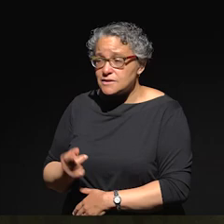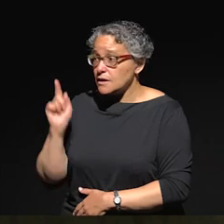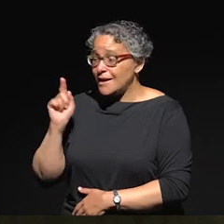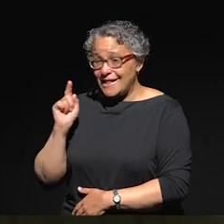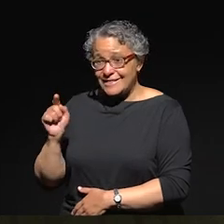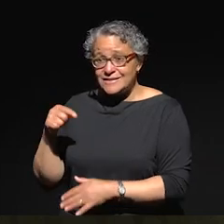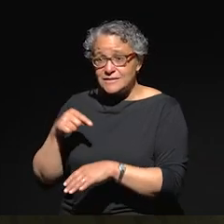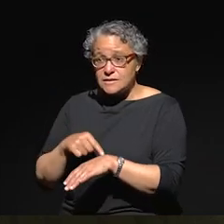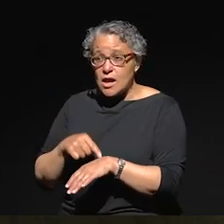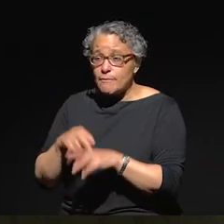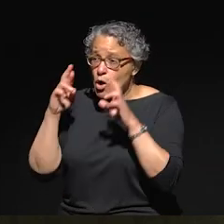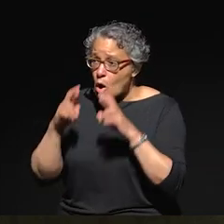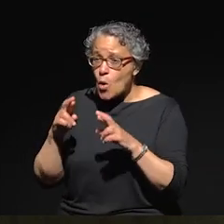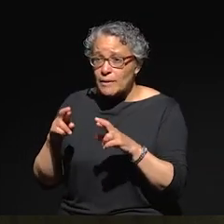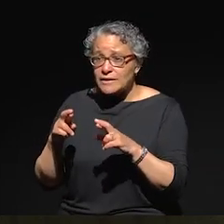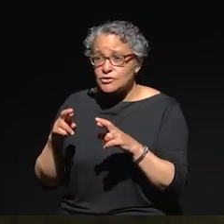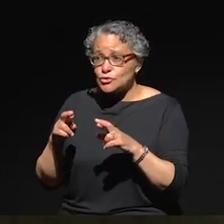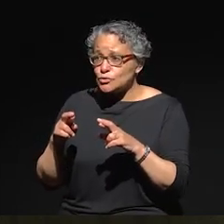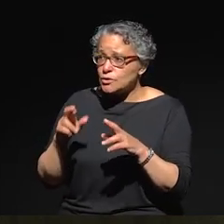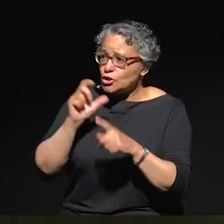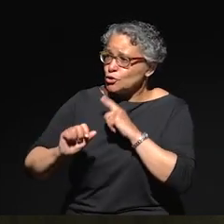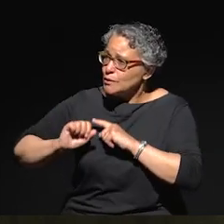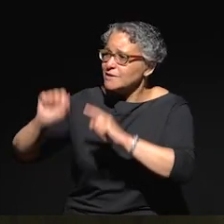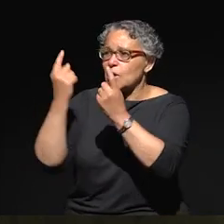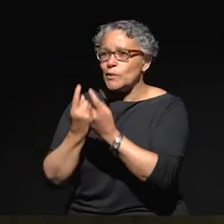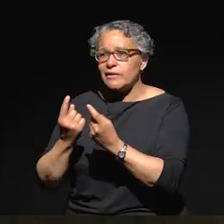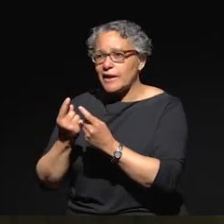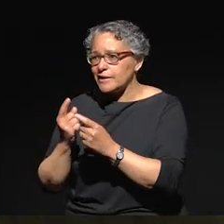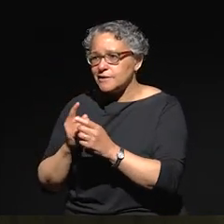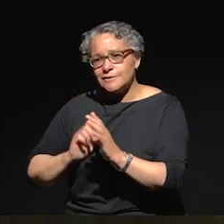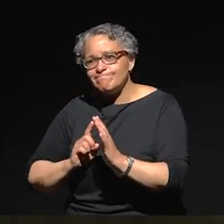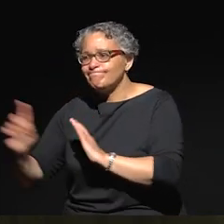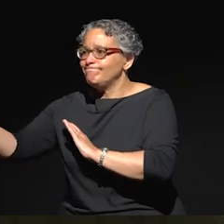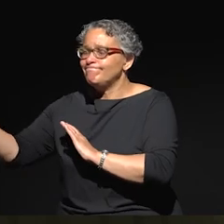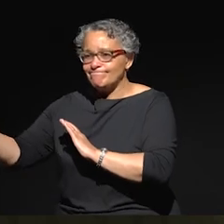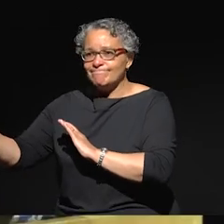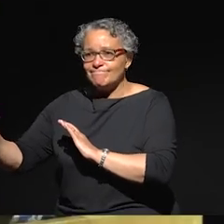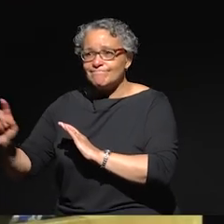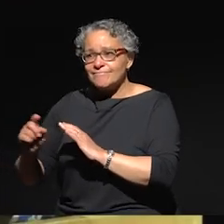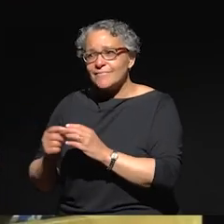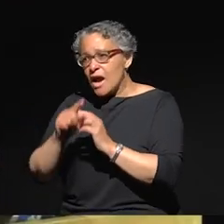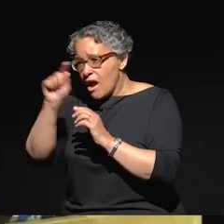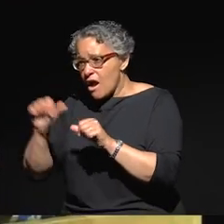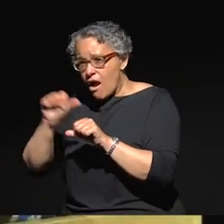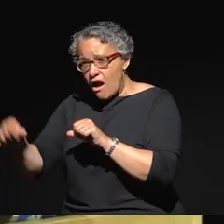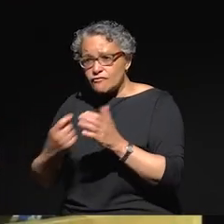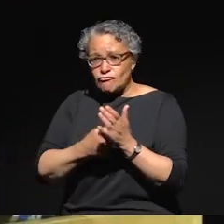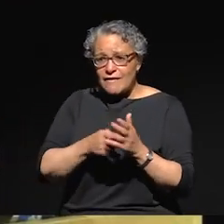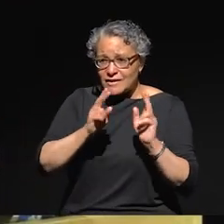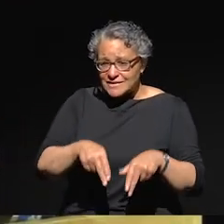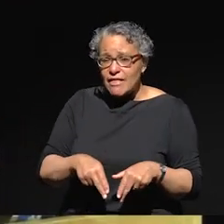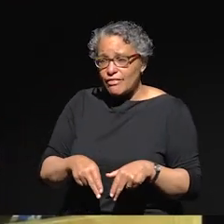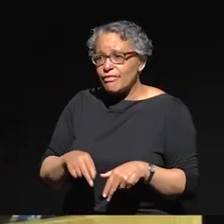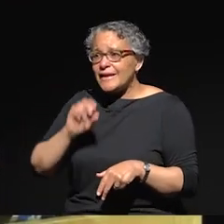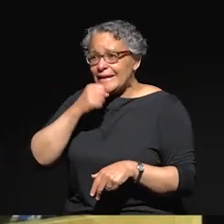already hoping to break out and do his own thing. And he would eventually go on to, right, quite soon after, because of Raphael's